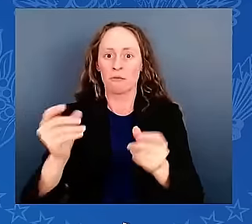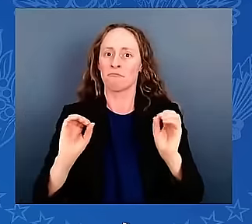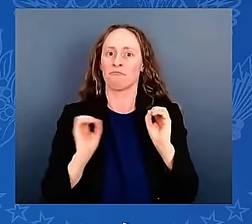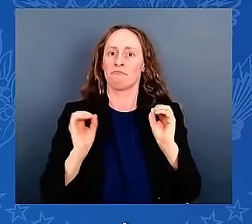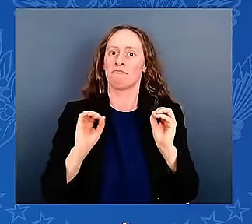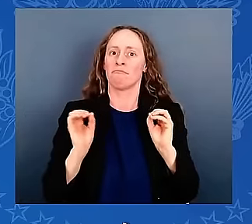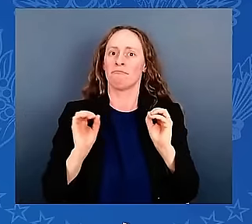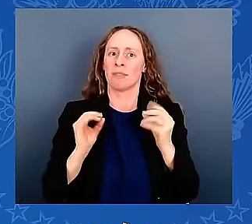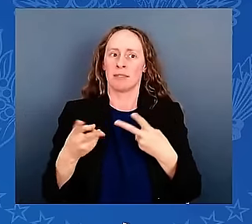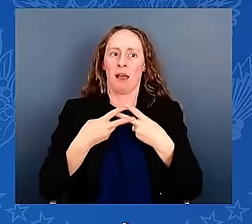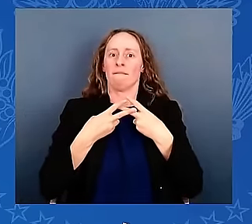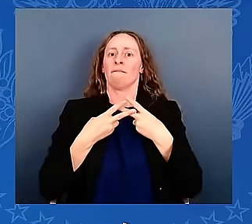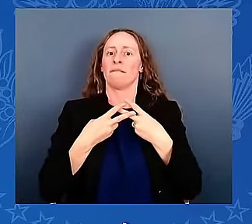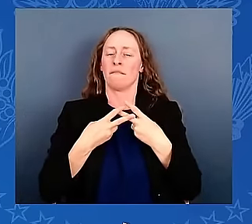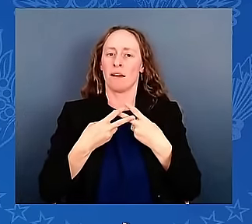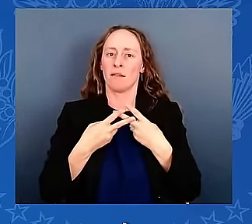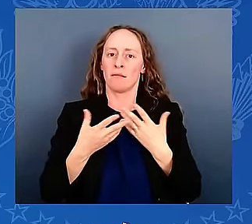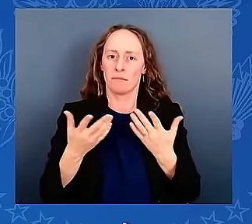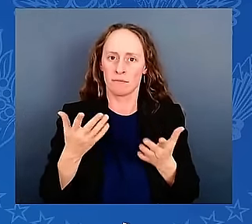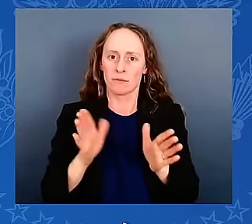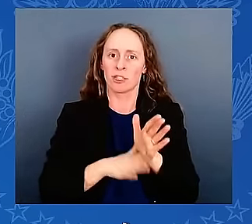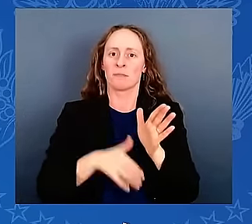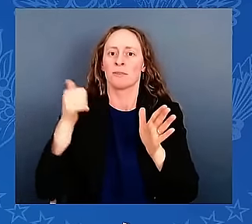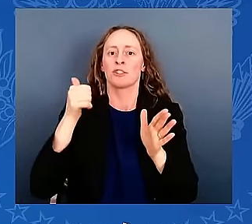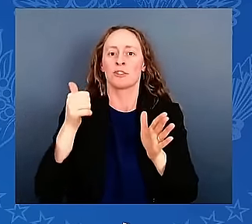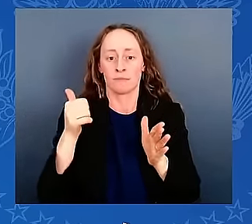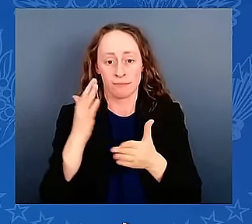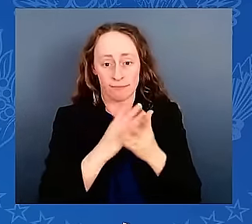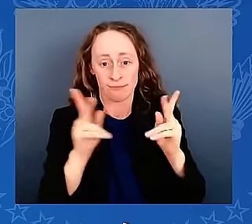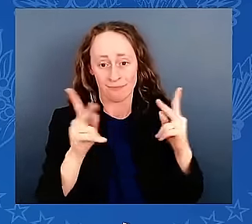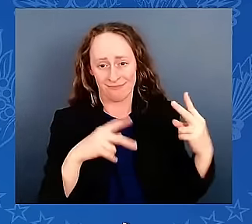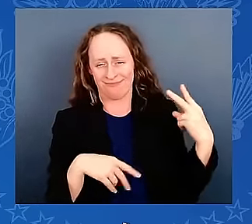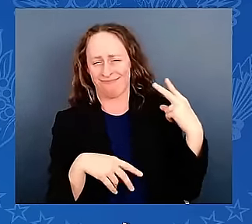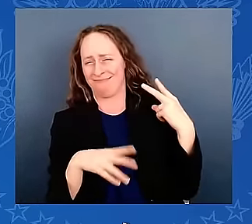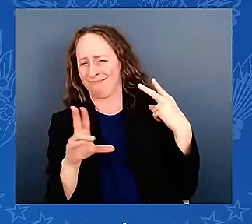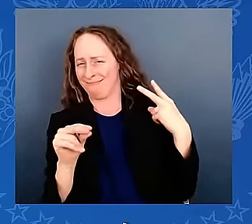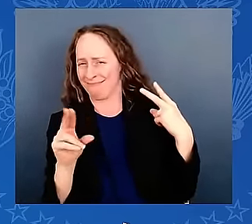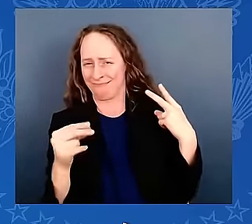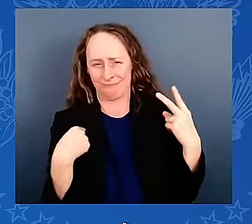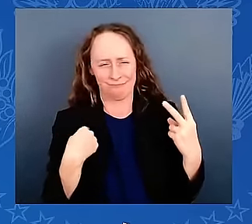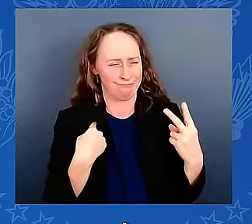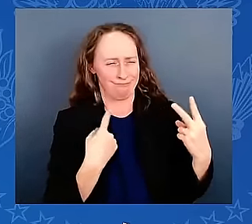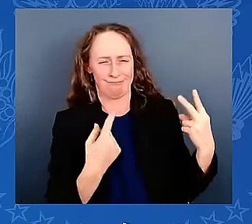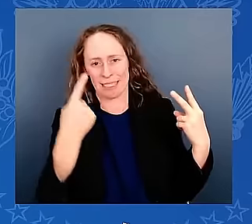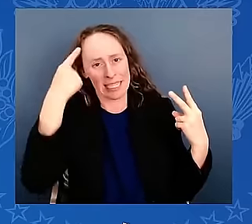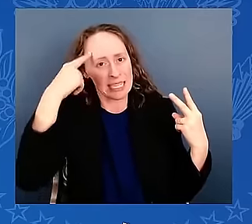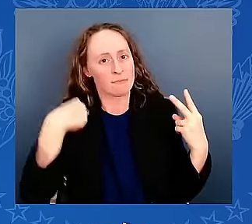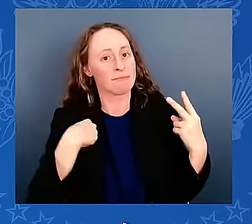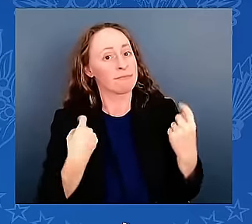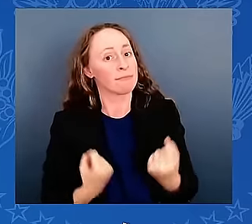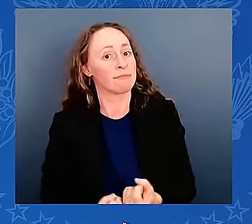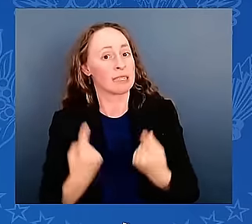Biden, we have lowered the deficit, not raised it. We've increased economic growth.